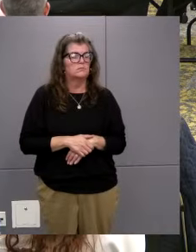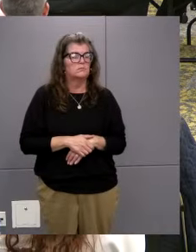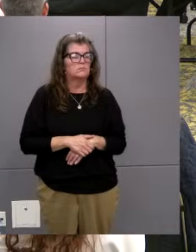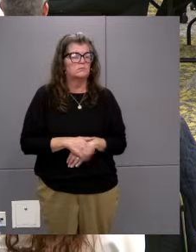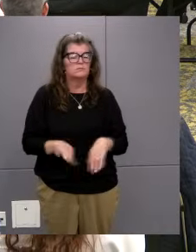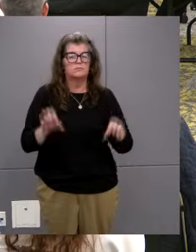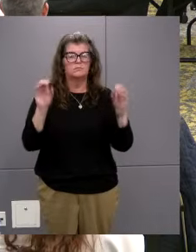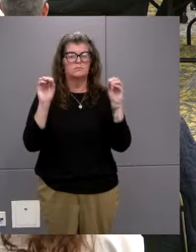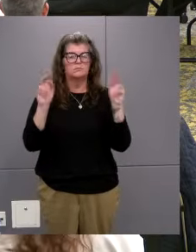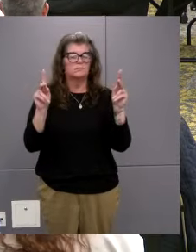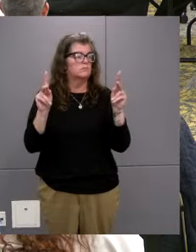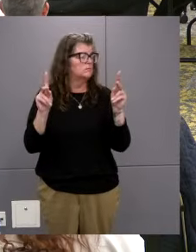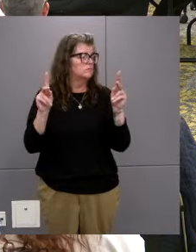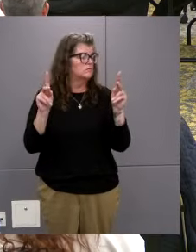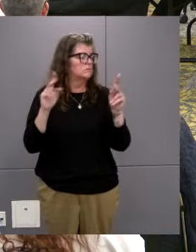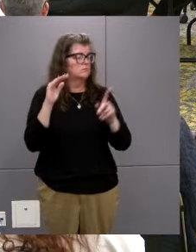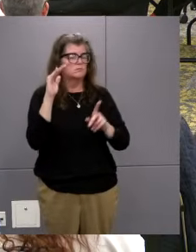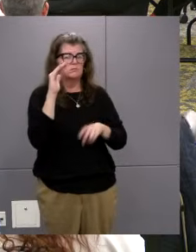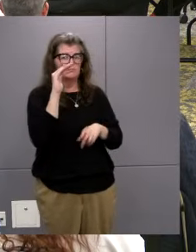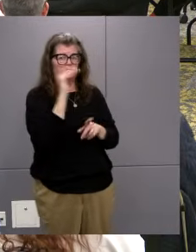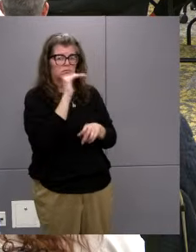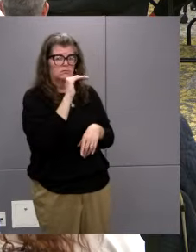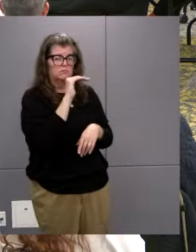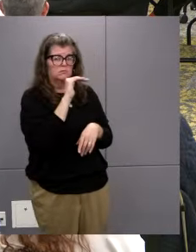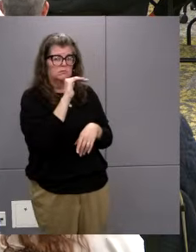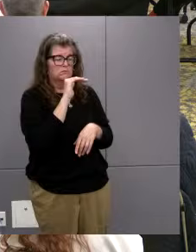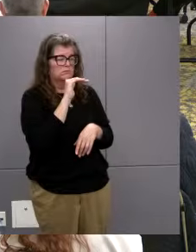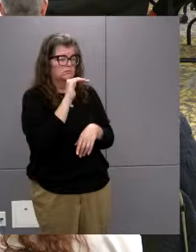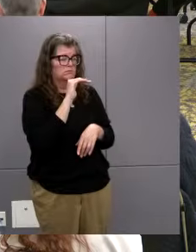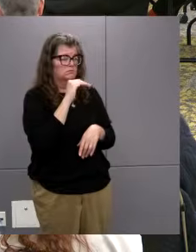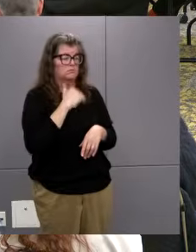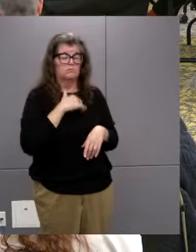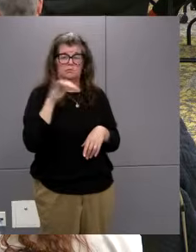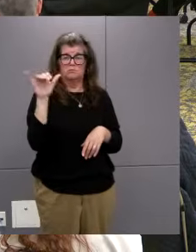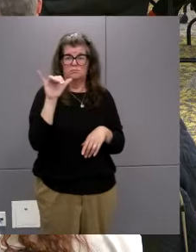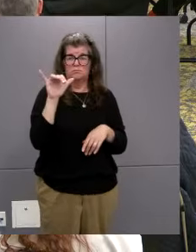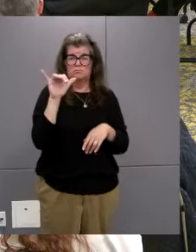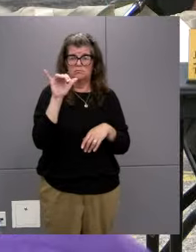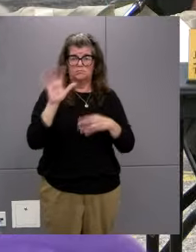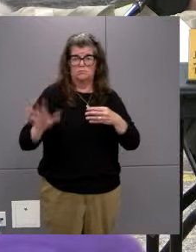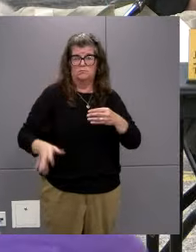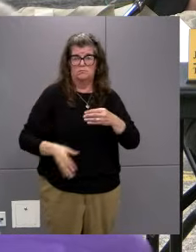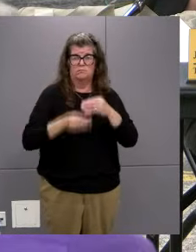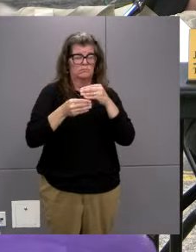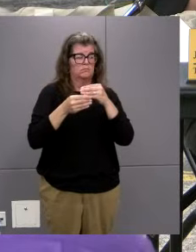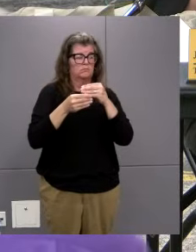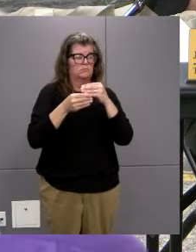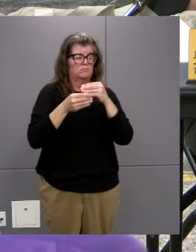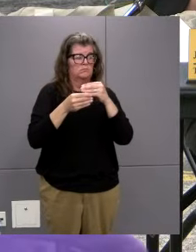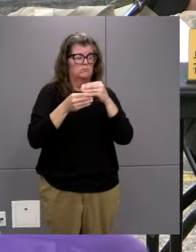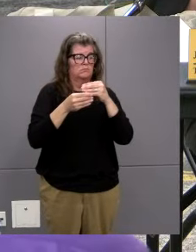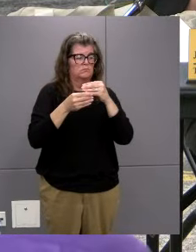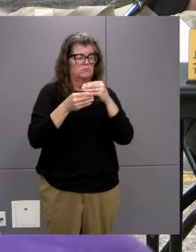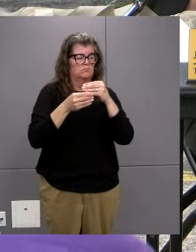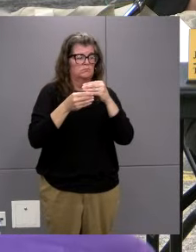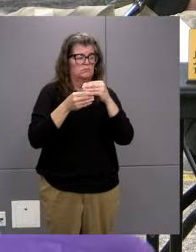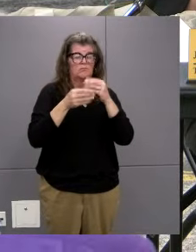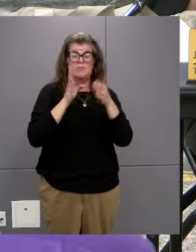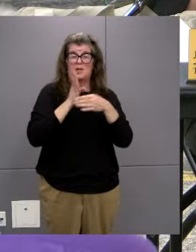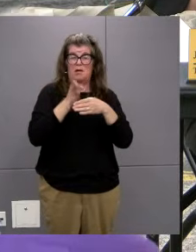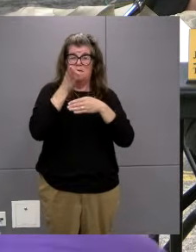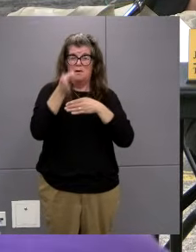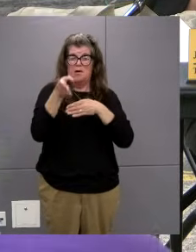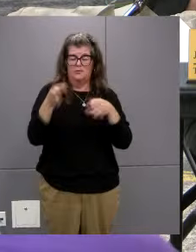Okay, Mr. Chair, yes. I would also like to, underneath or after closed